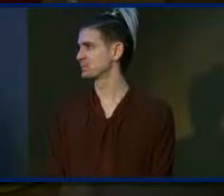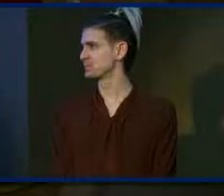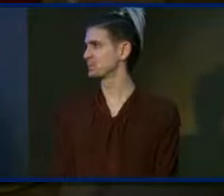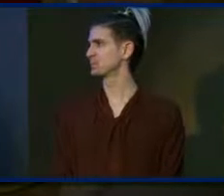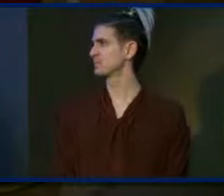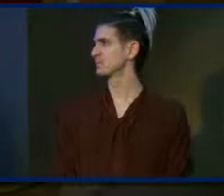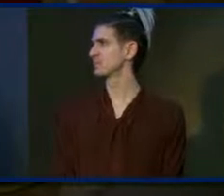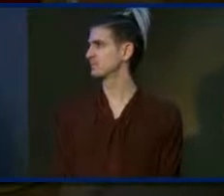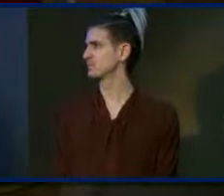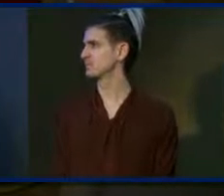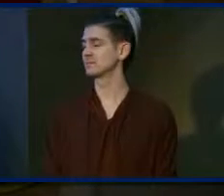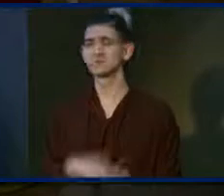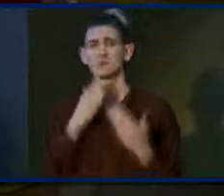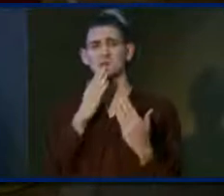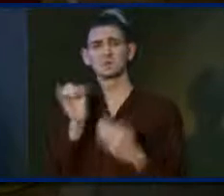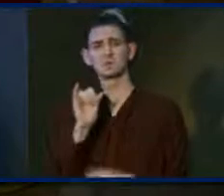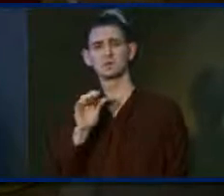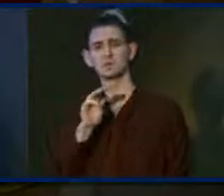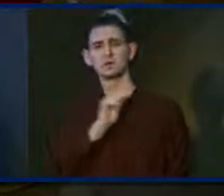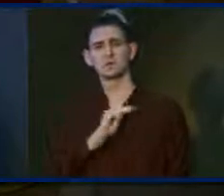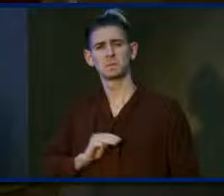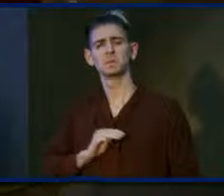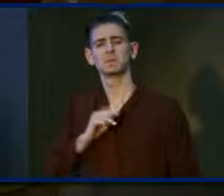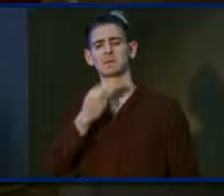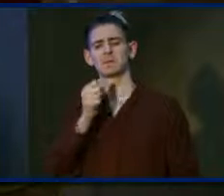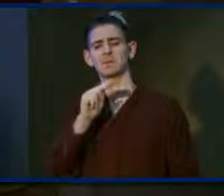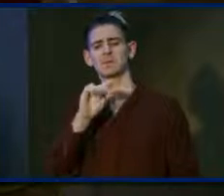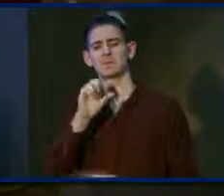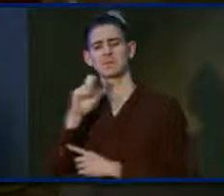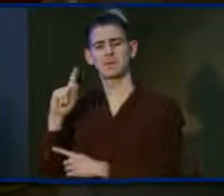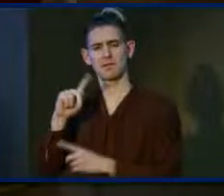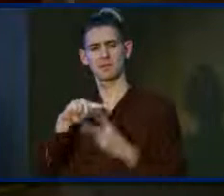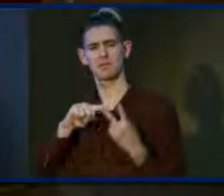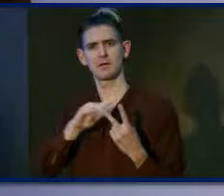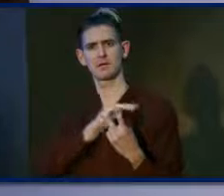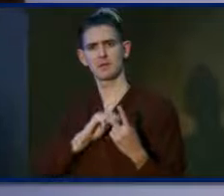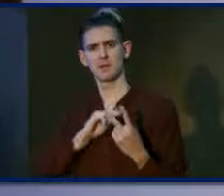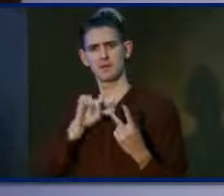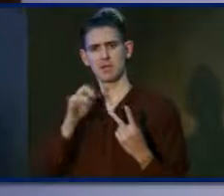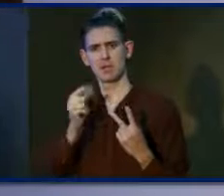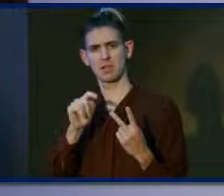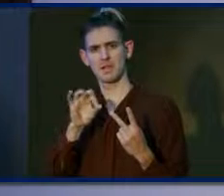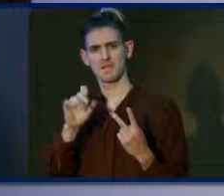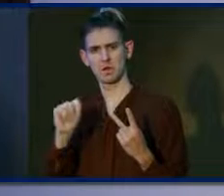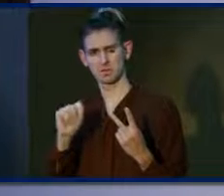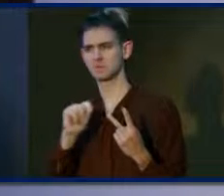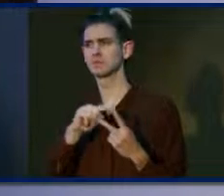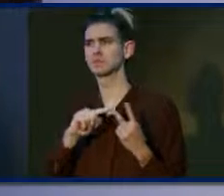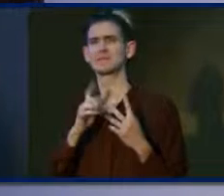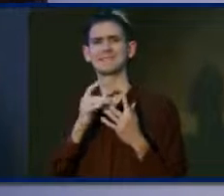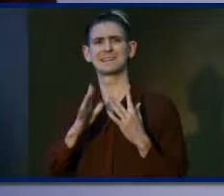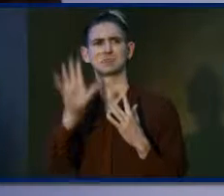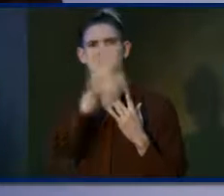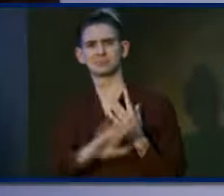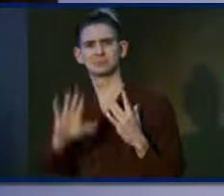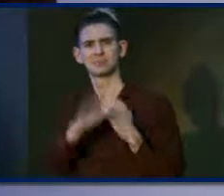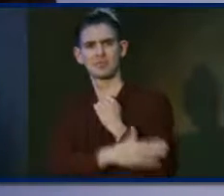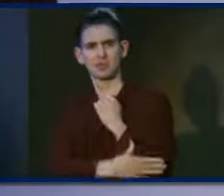And thank you, Mayor Hancock and Mayor Lightfoot, leaders from around the